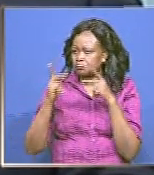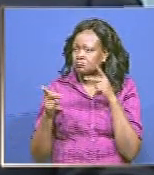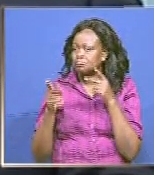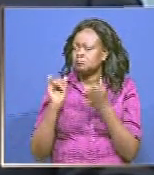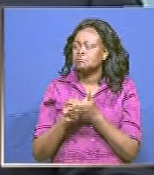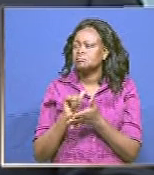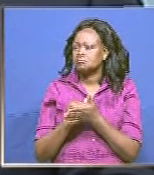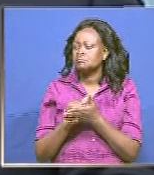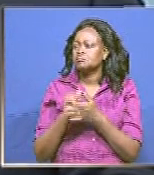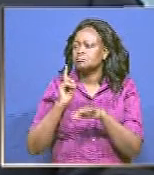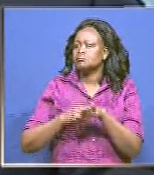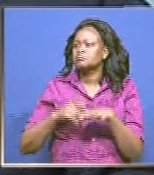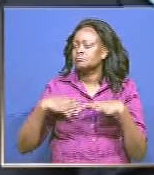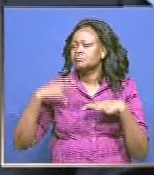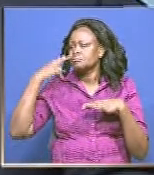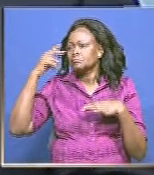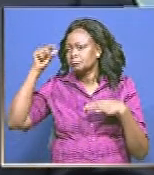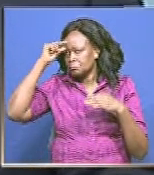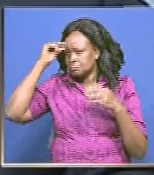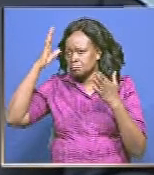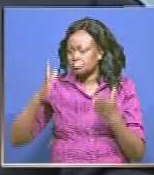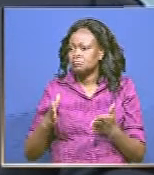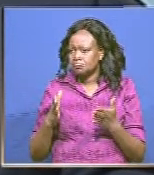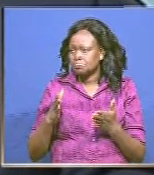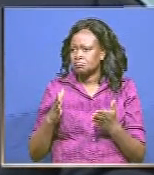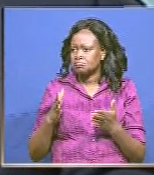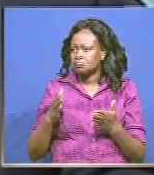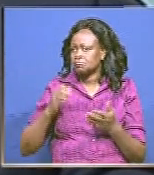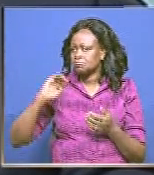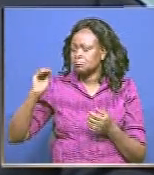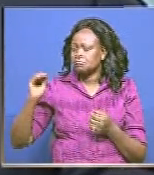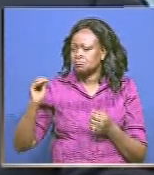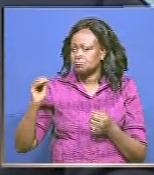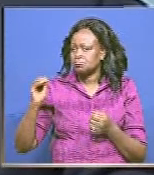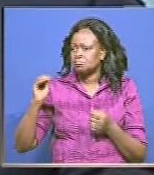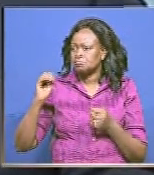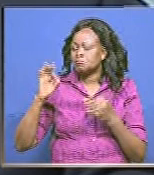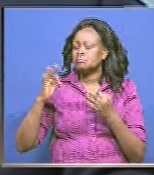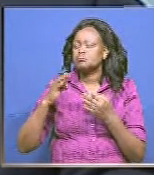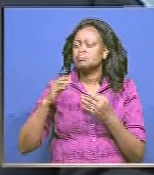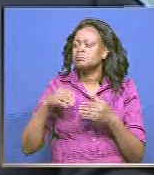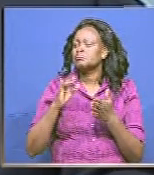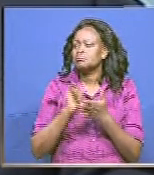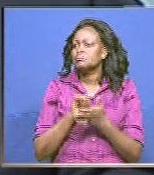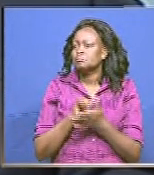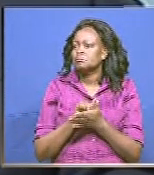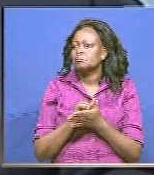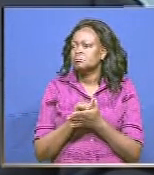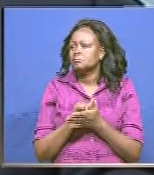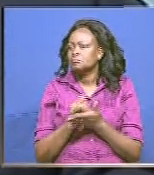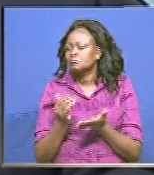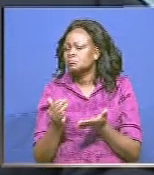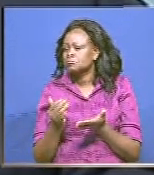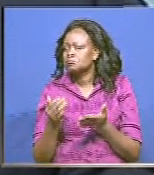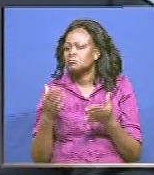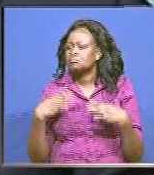that when somebody sees a governor out there in the county, yes, even in the manner that the picture has been painted, is